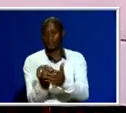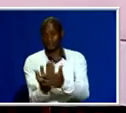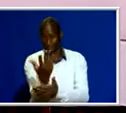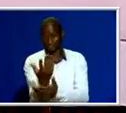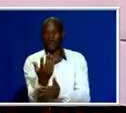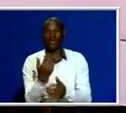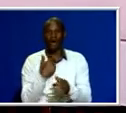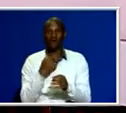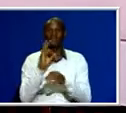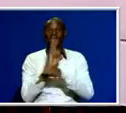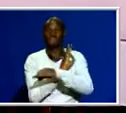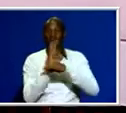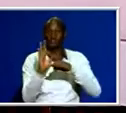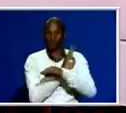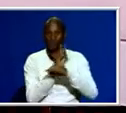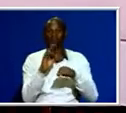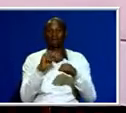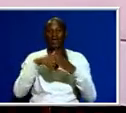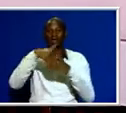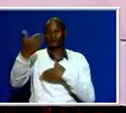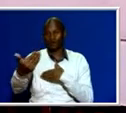functions of external parts of plants,